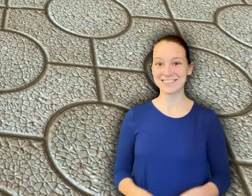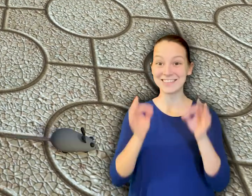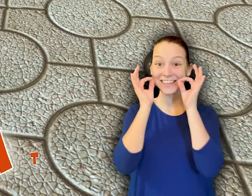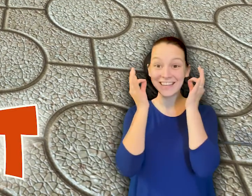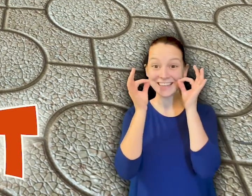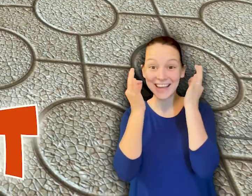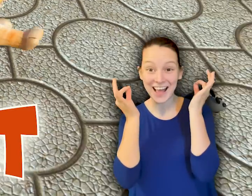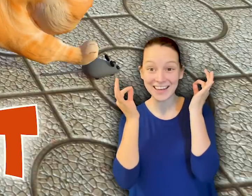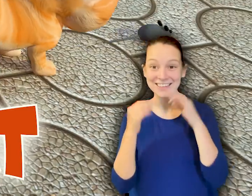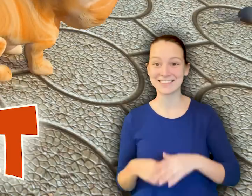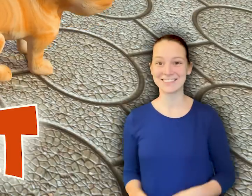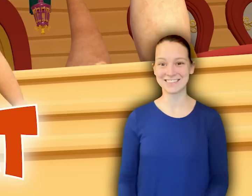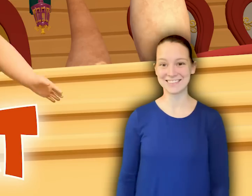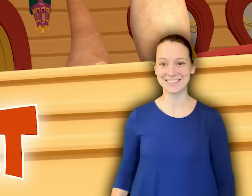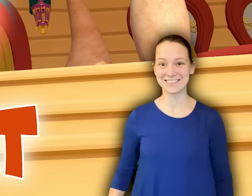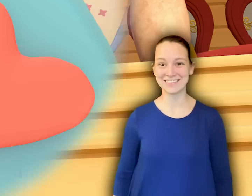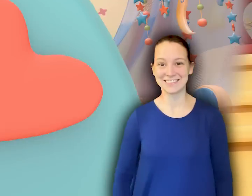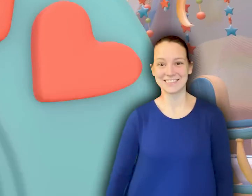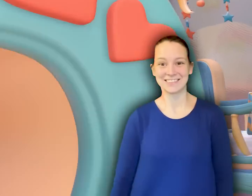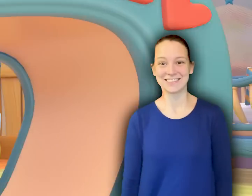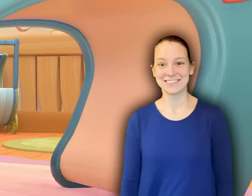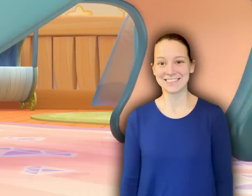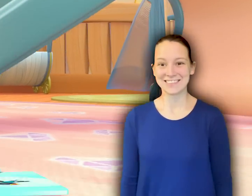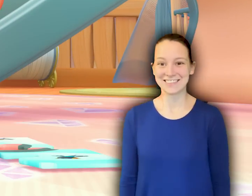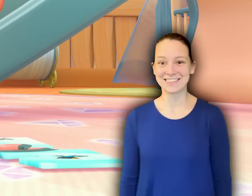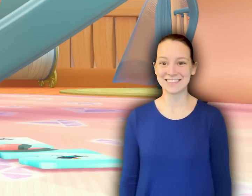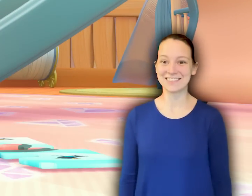end kitty cat